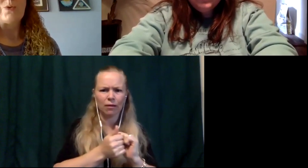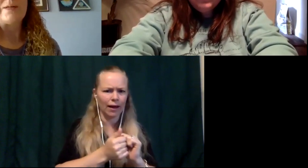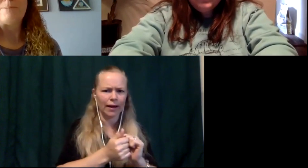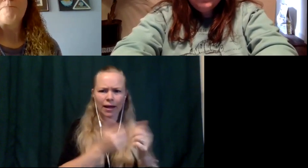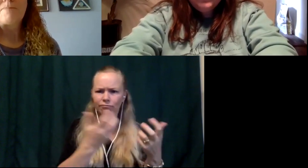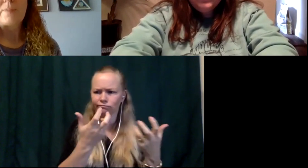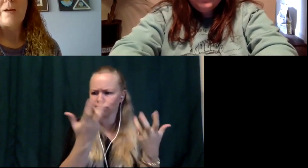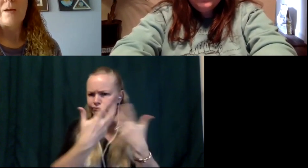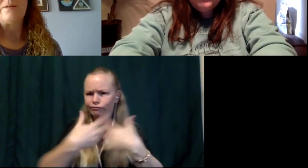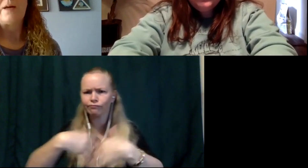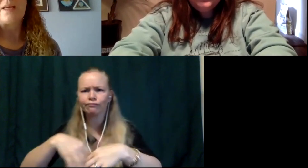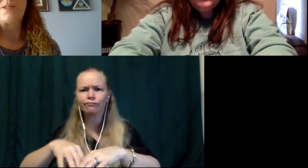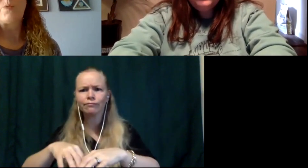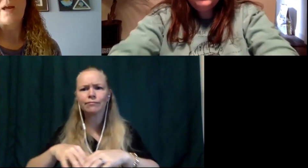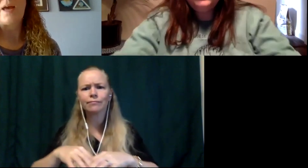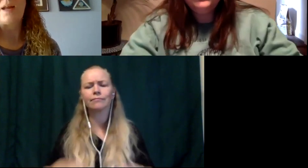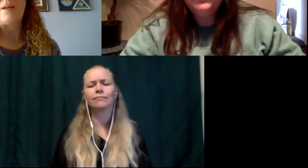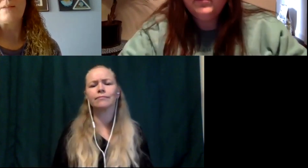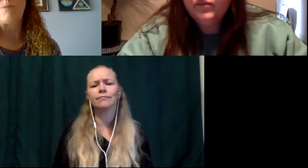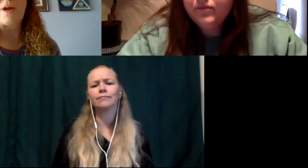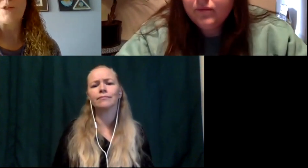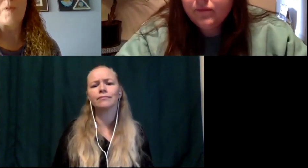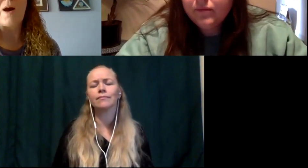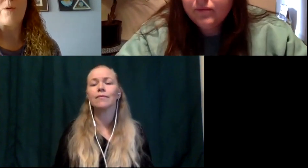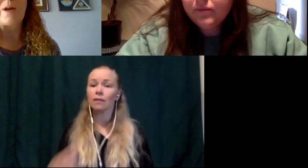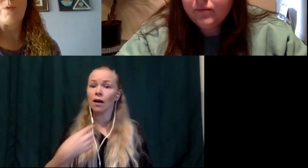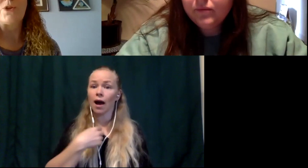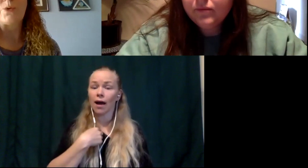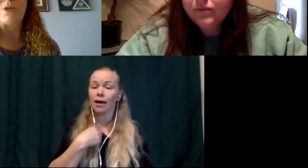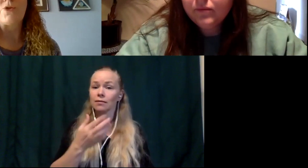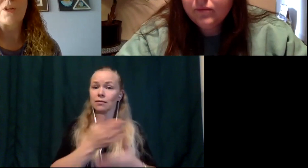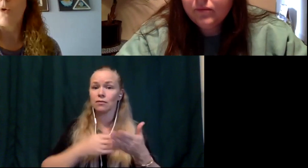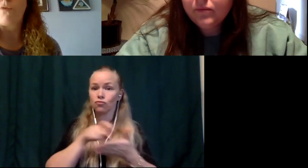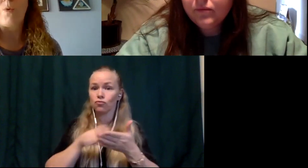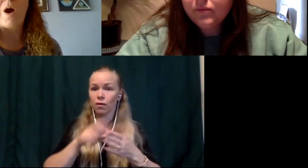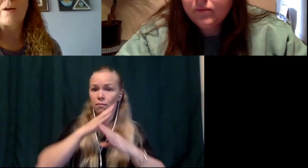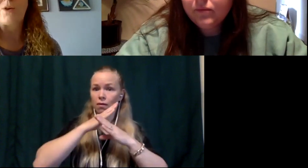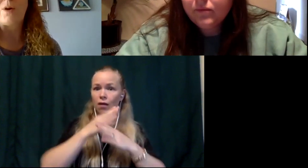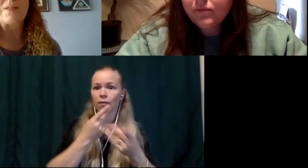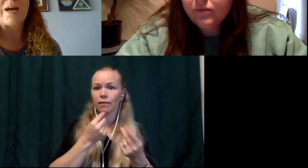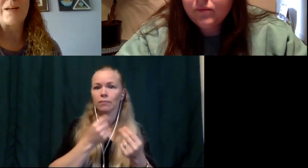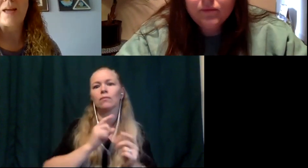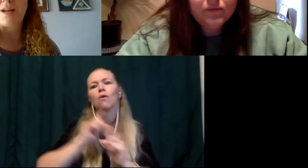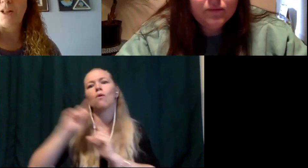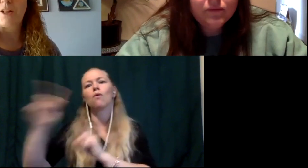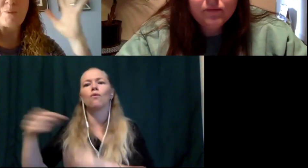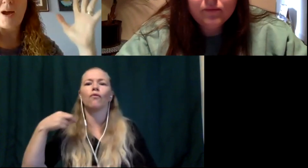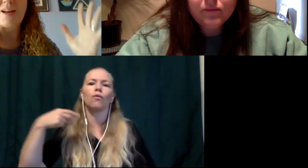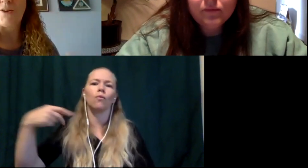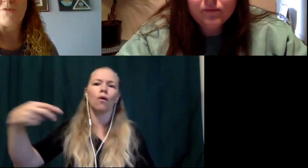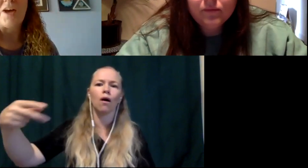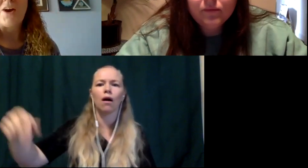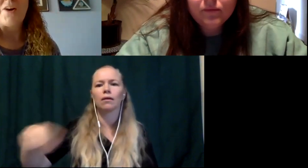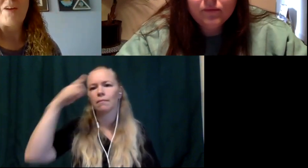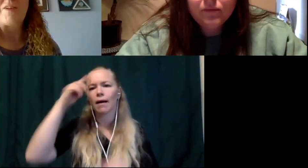So, I guess when I had some writer's block, what I would do is usually go for a walk, go outside, kind of clear your